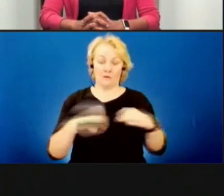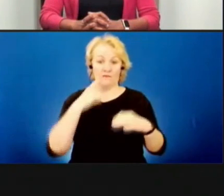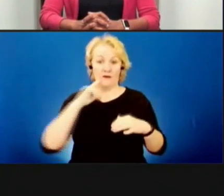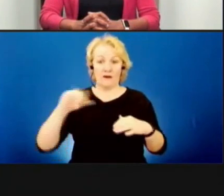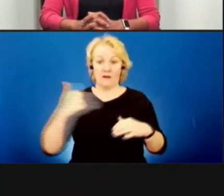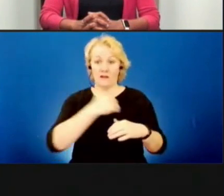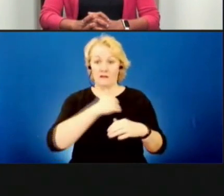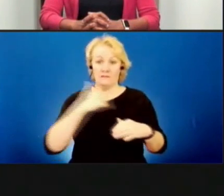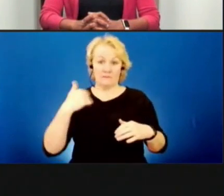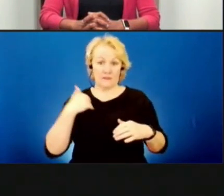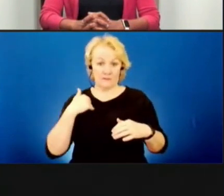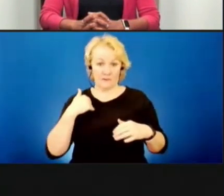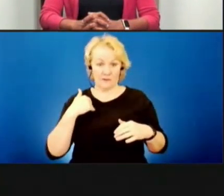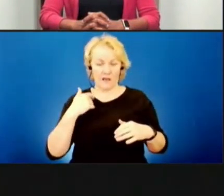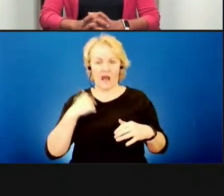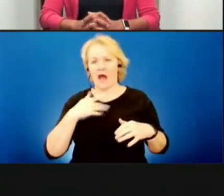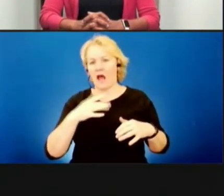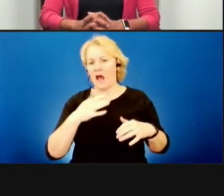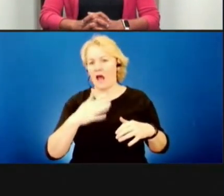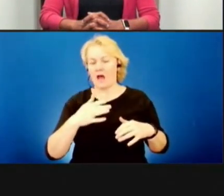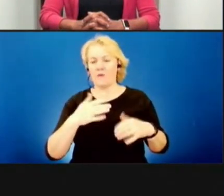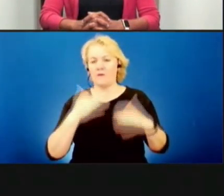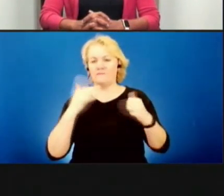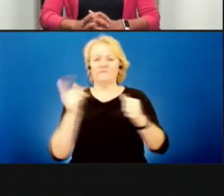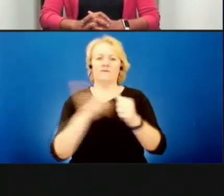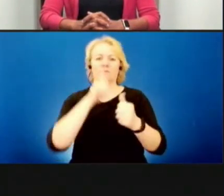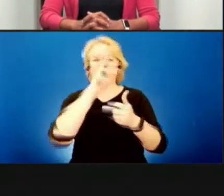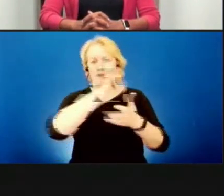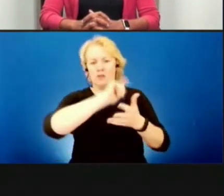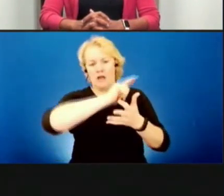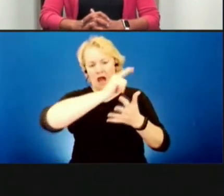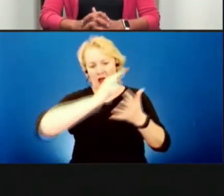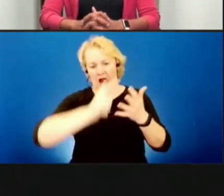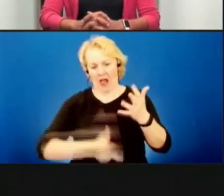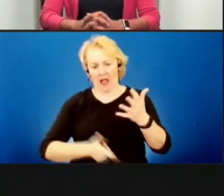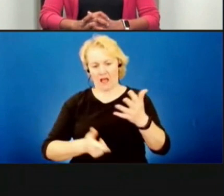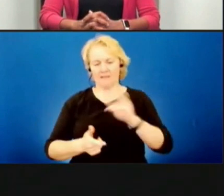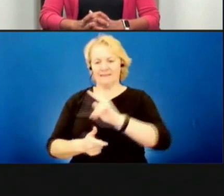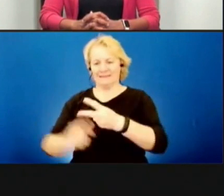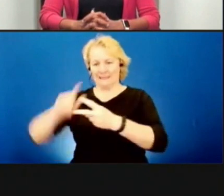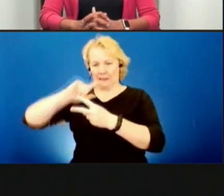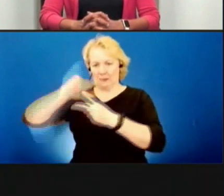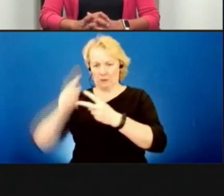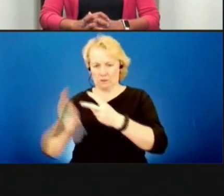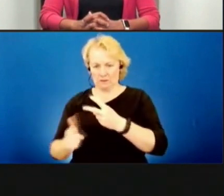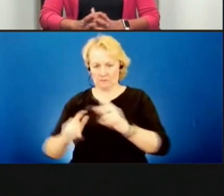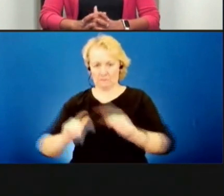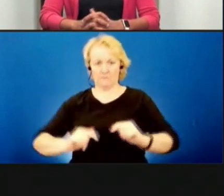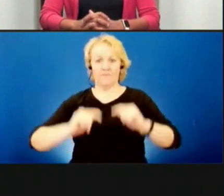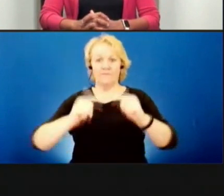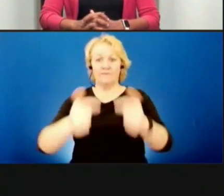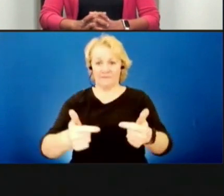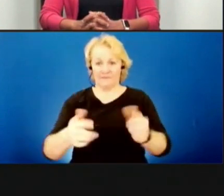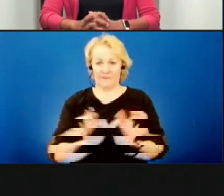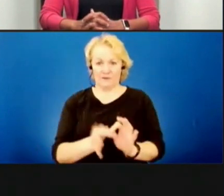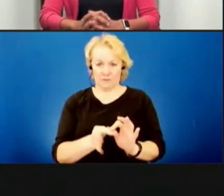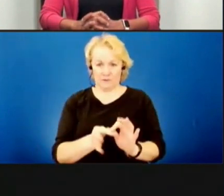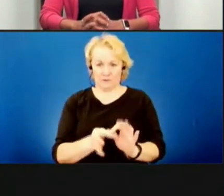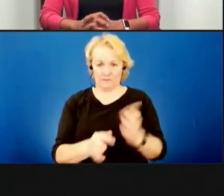of the press, I'm just going to go through everybody's first questions first, and then I'll get to second questions if I can. So let's start with Molly Oak